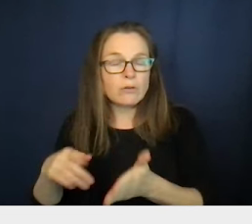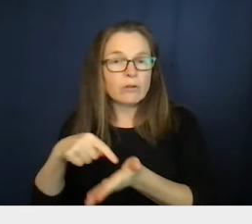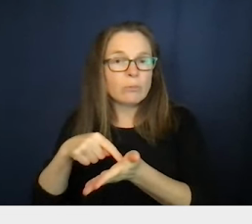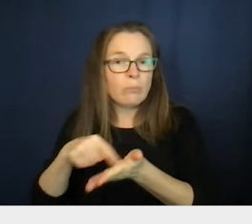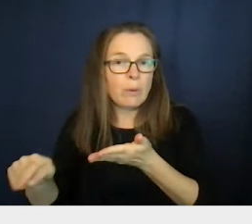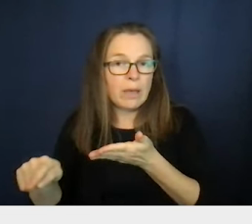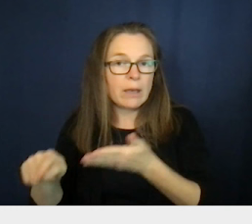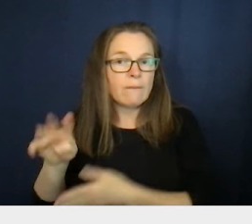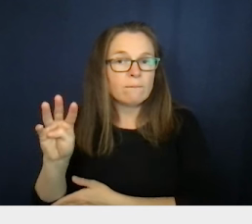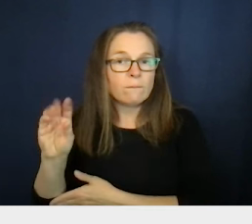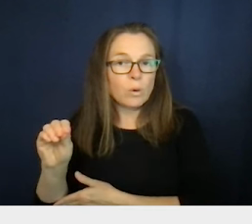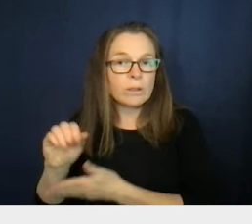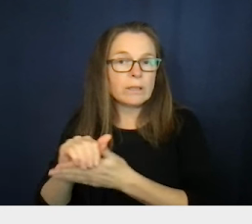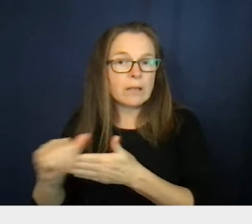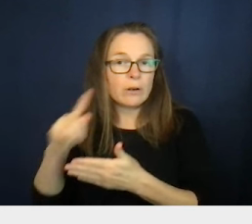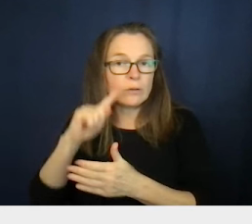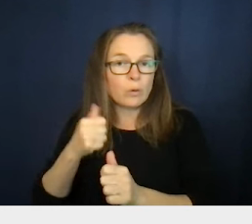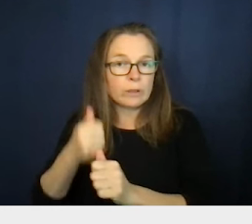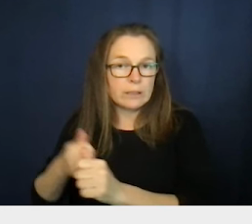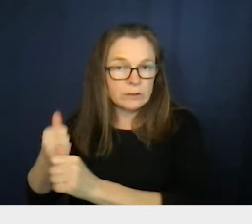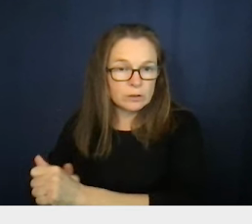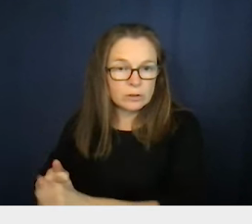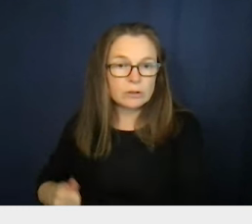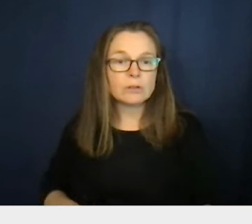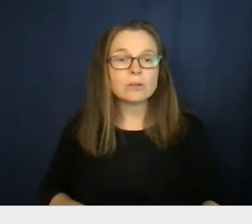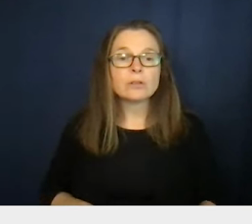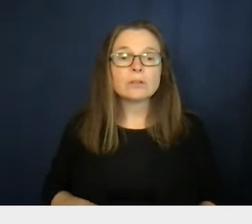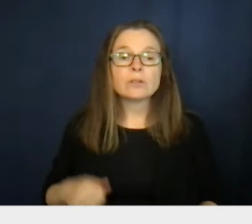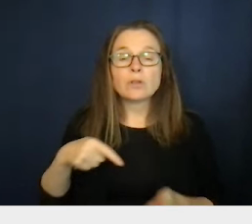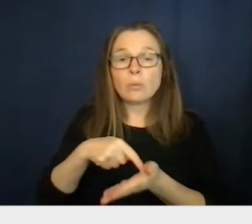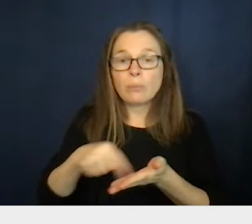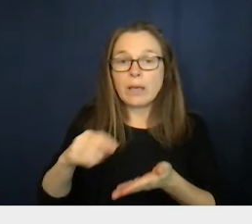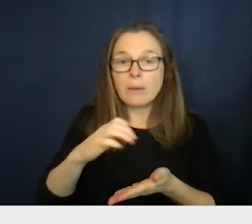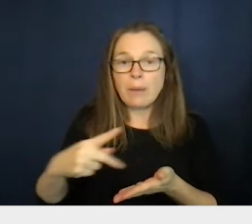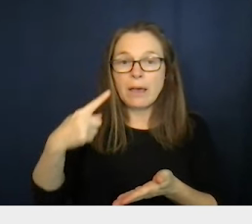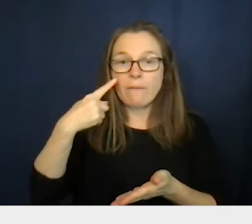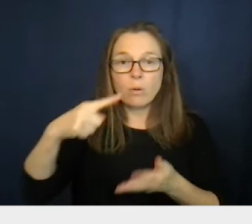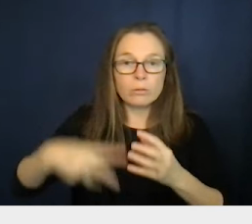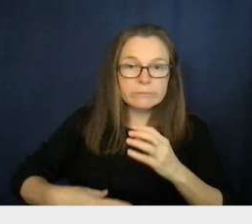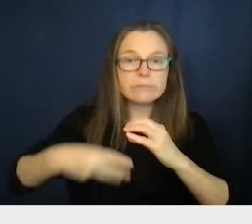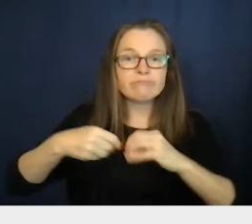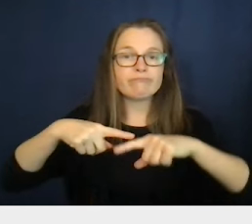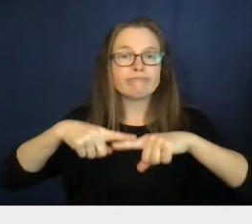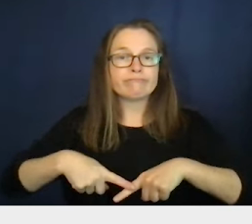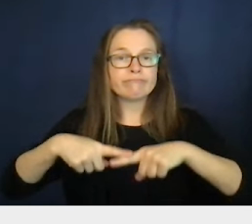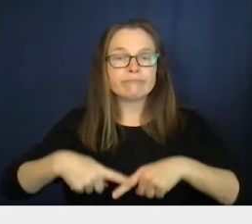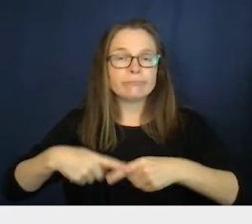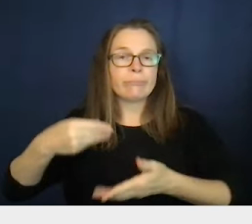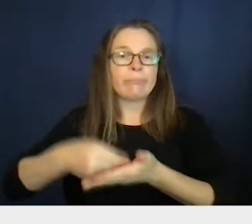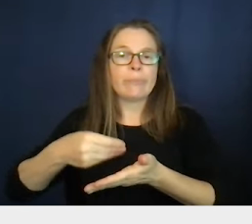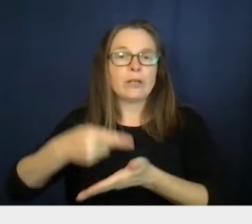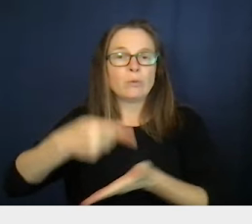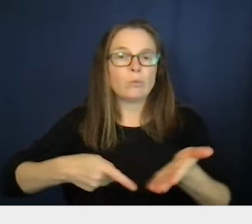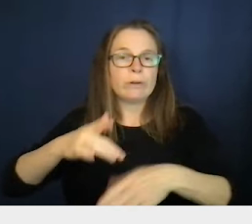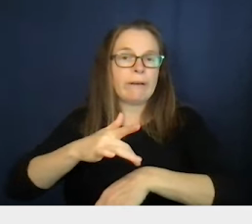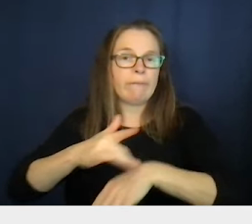pays $40 per unit. So reimbursement for subsidy depends on the availability of funds